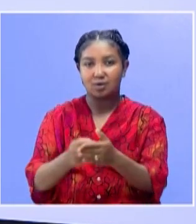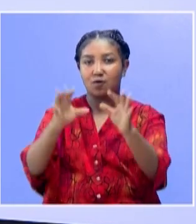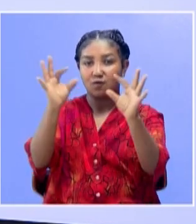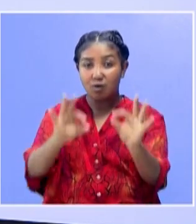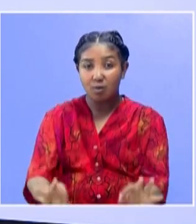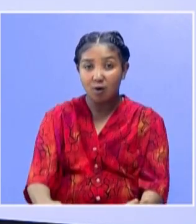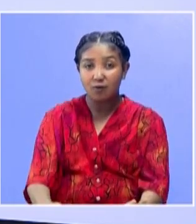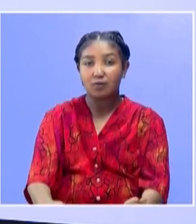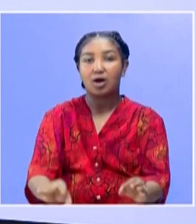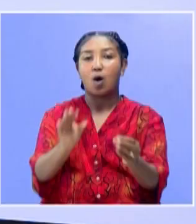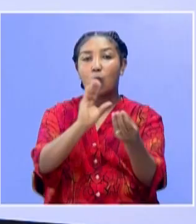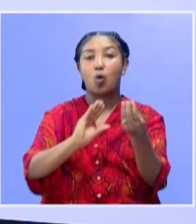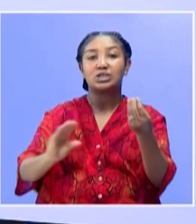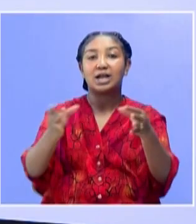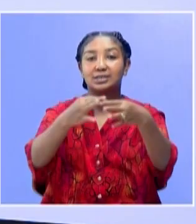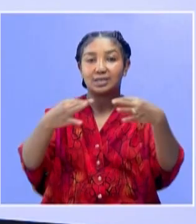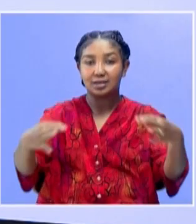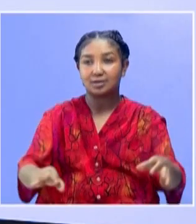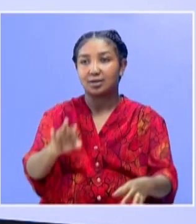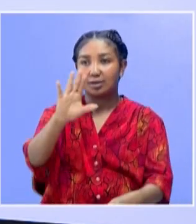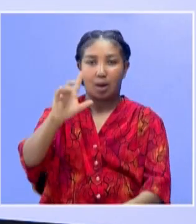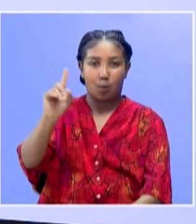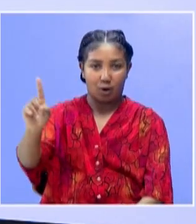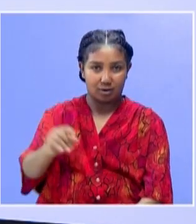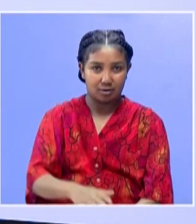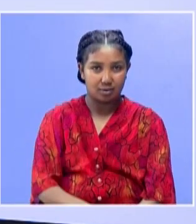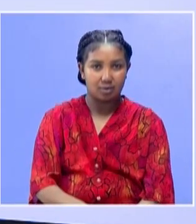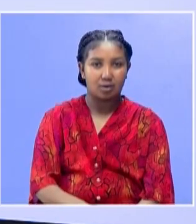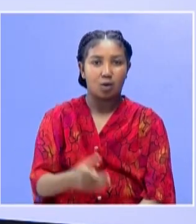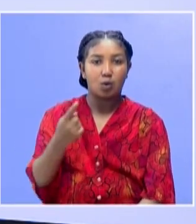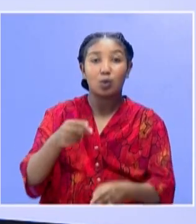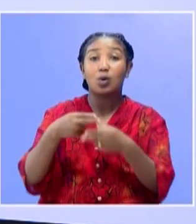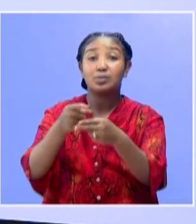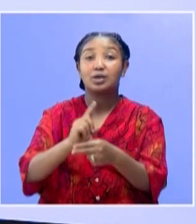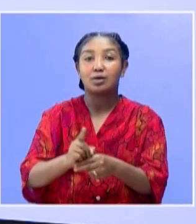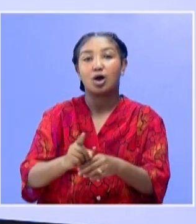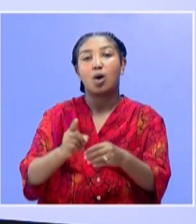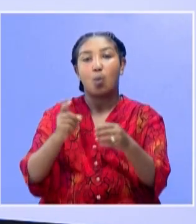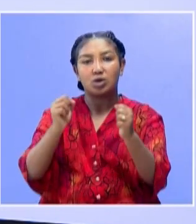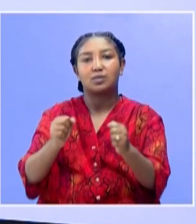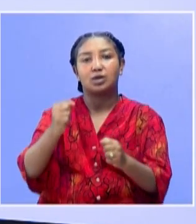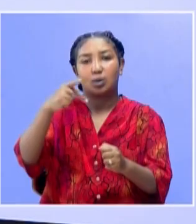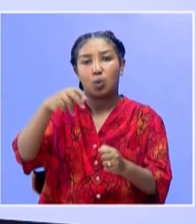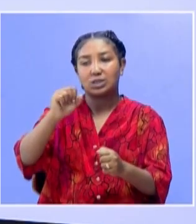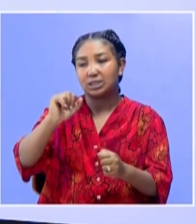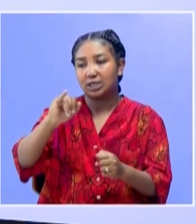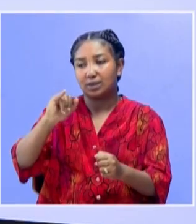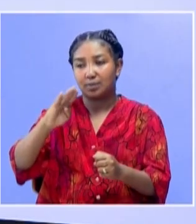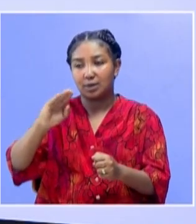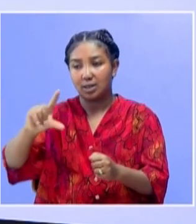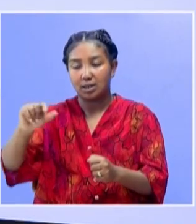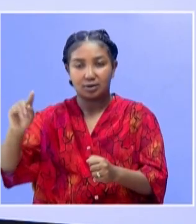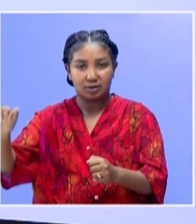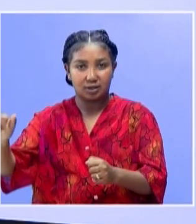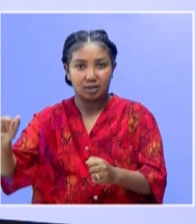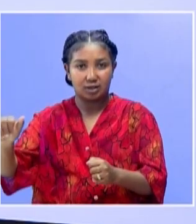form of conditional sentence type 1. We also call it what? possibility. I want you to focus on the